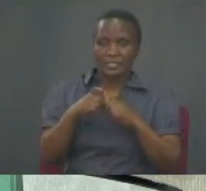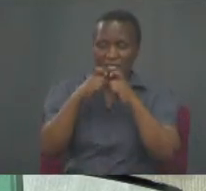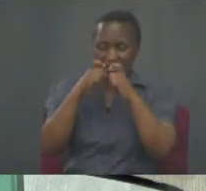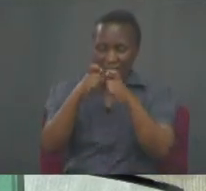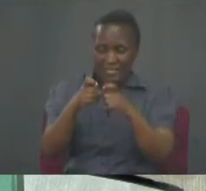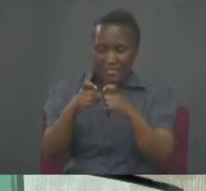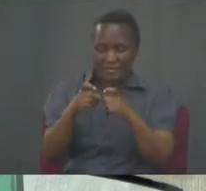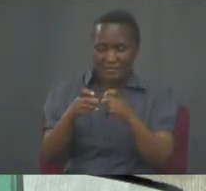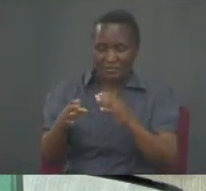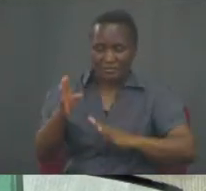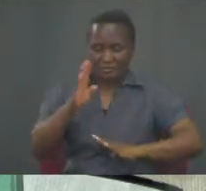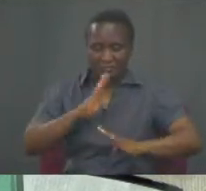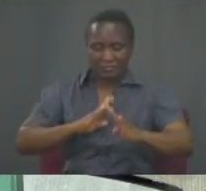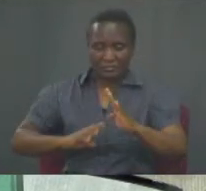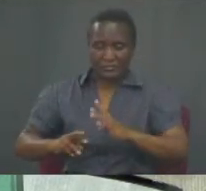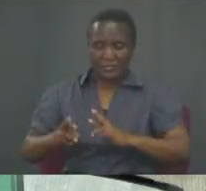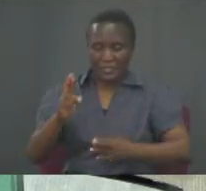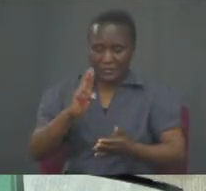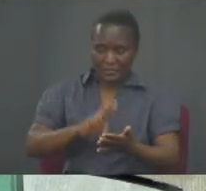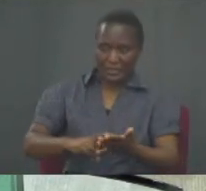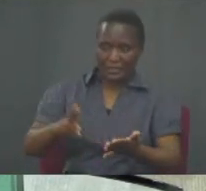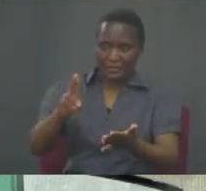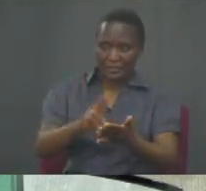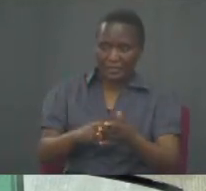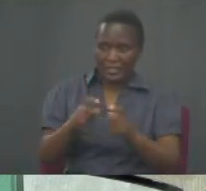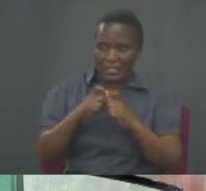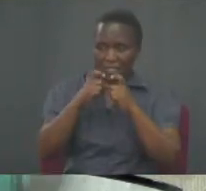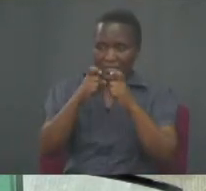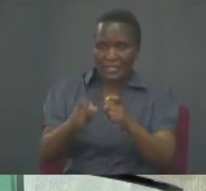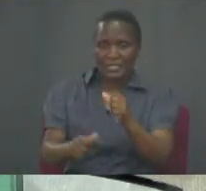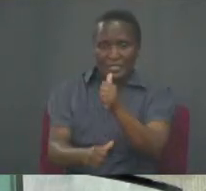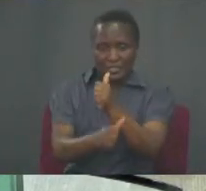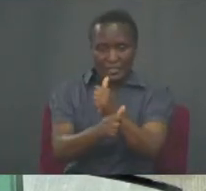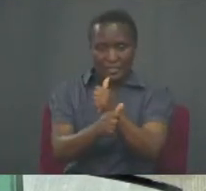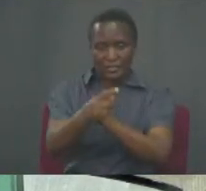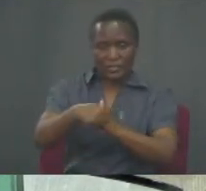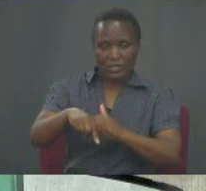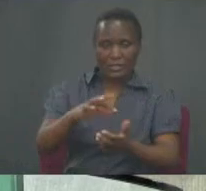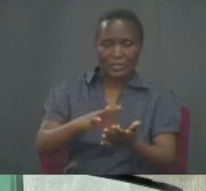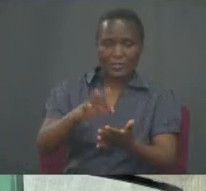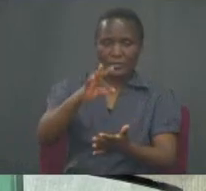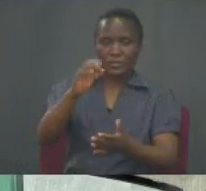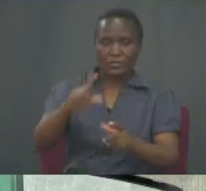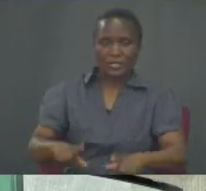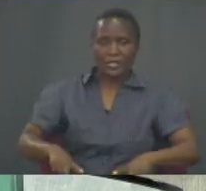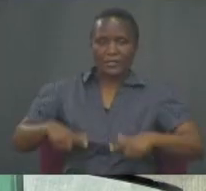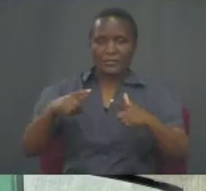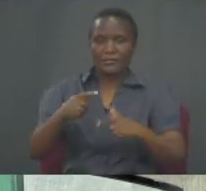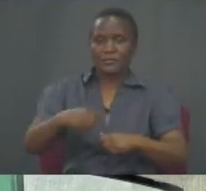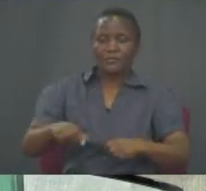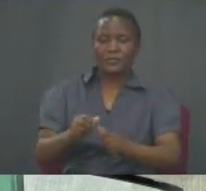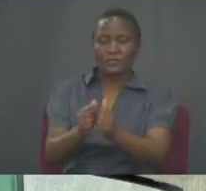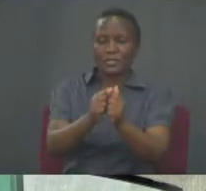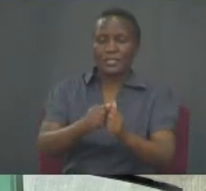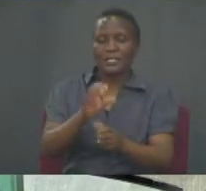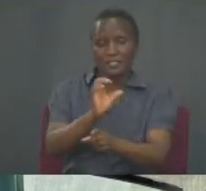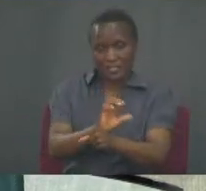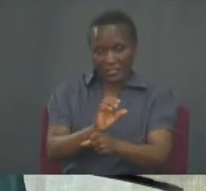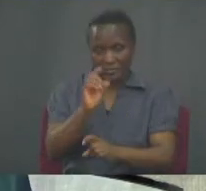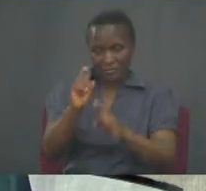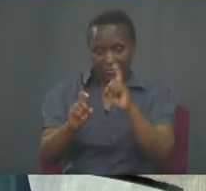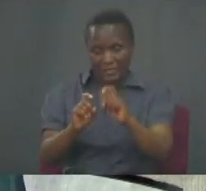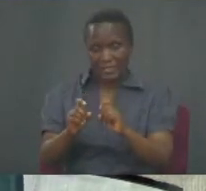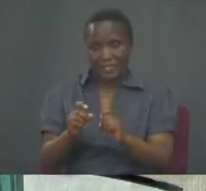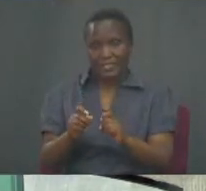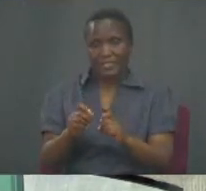of repeating sin is dangerous to our spirituality. Are we together, church? Sin broke the